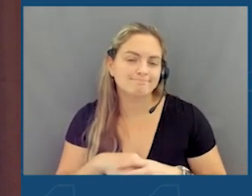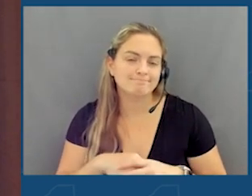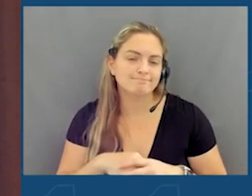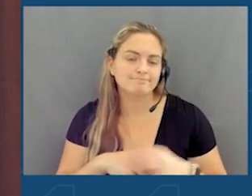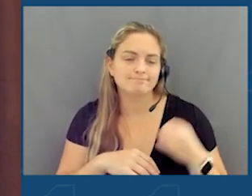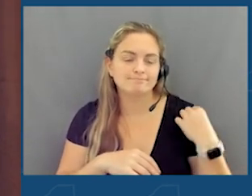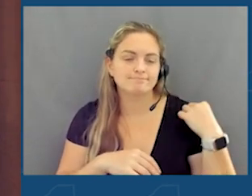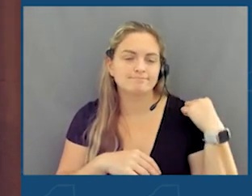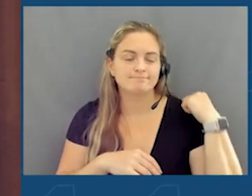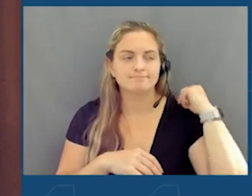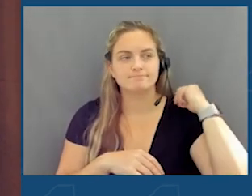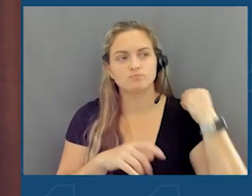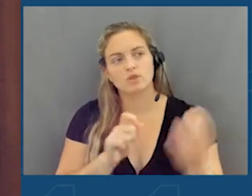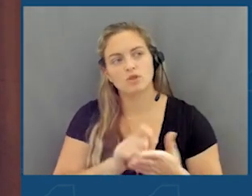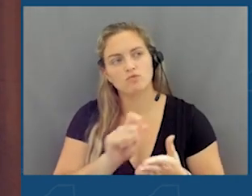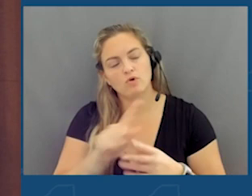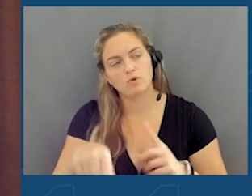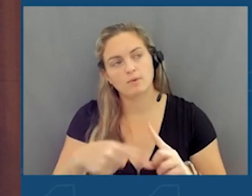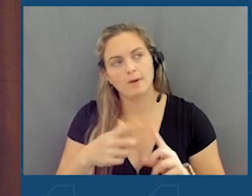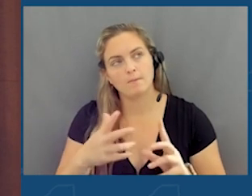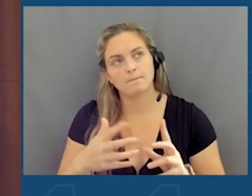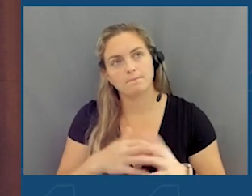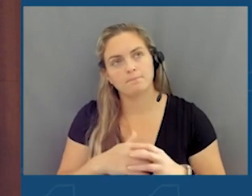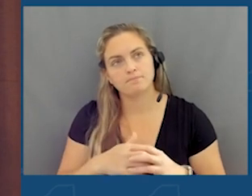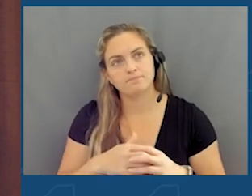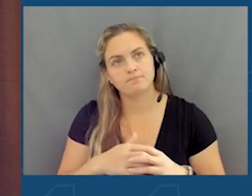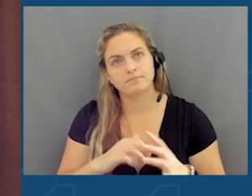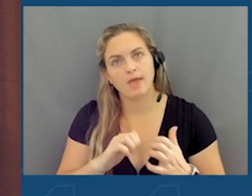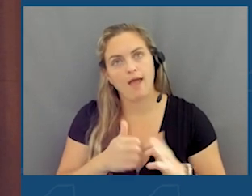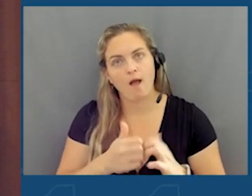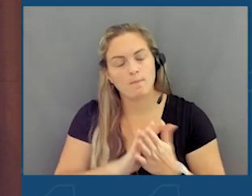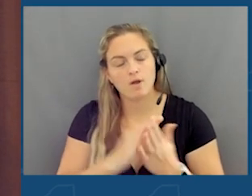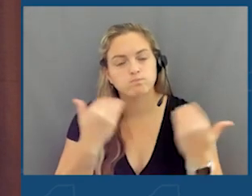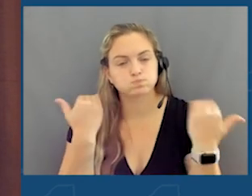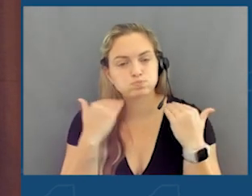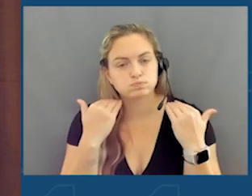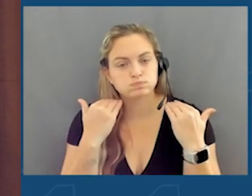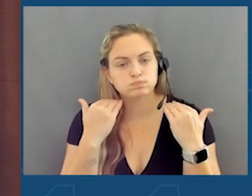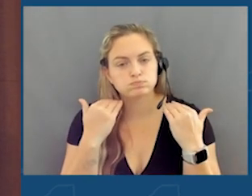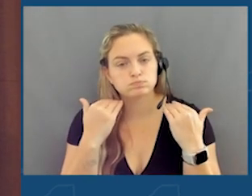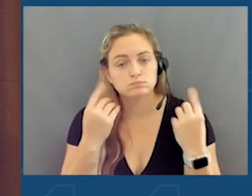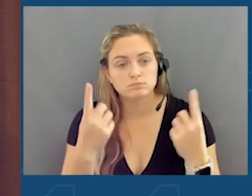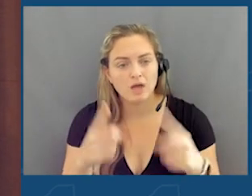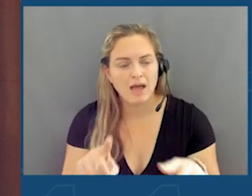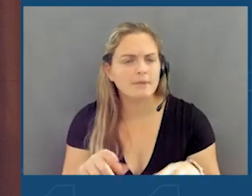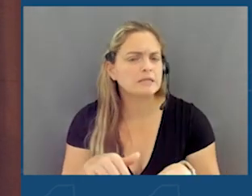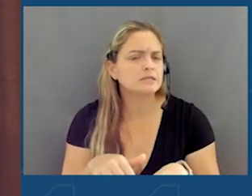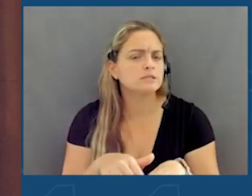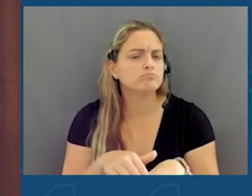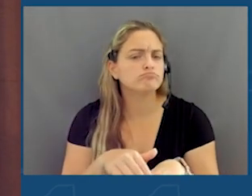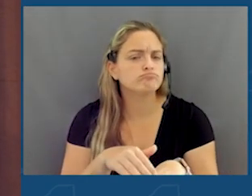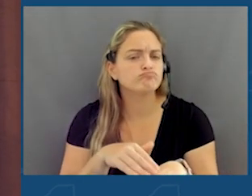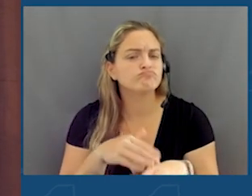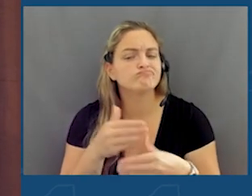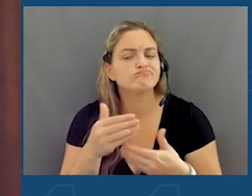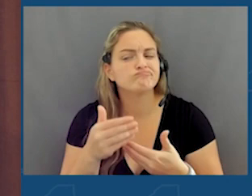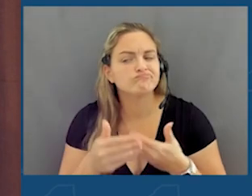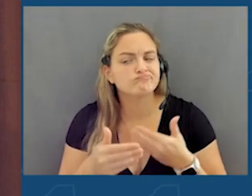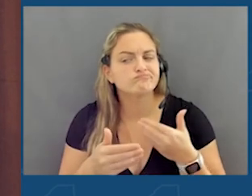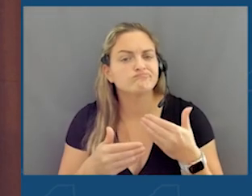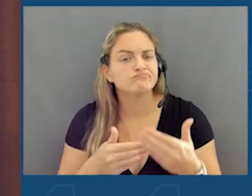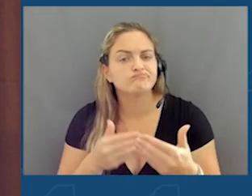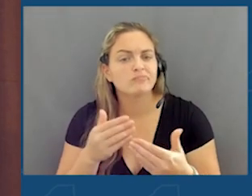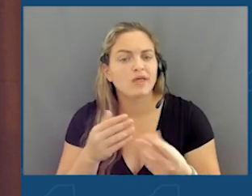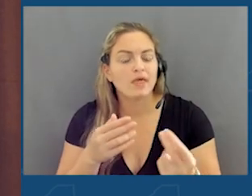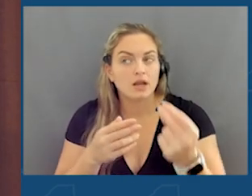He wrote about how you go bankrupt. It happens gradually until a point all of a